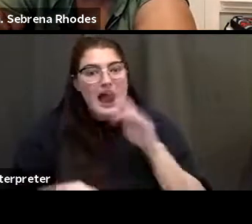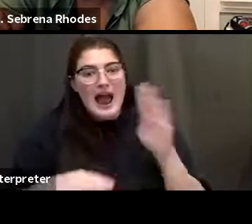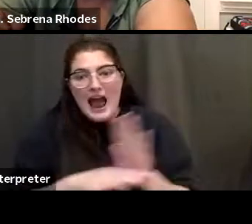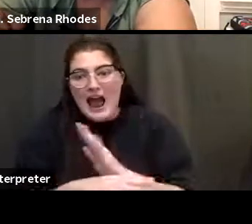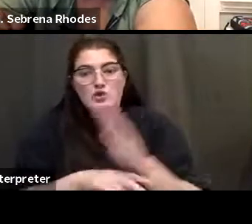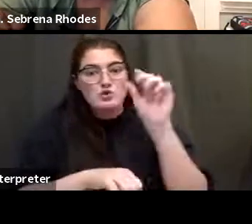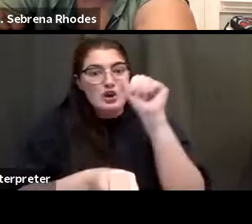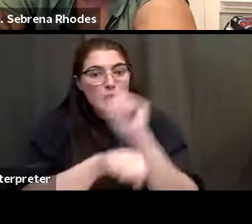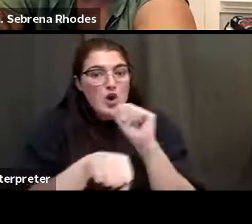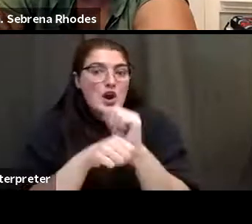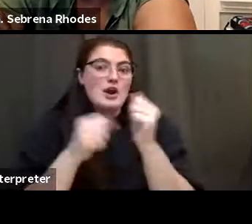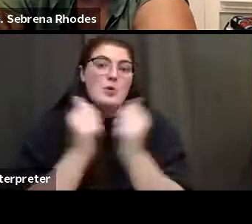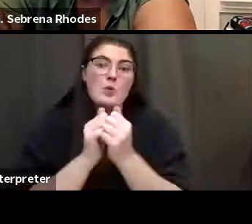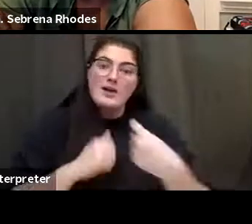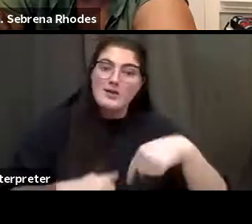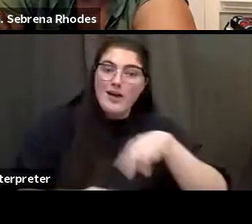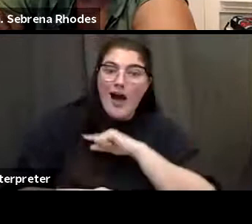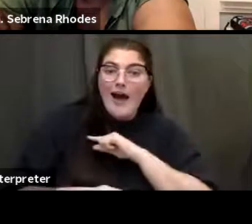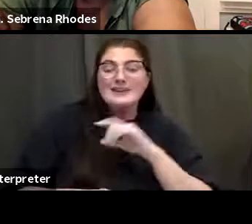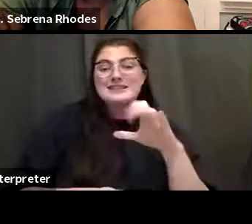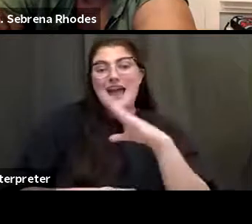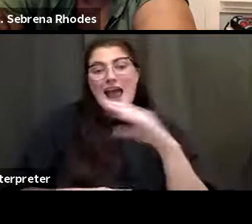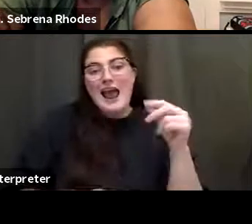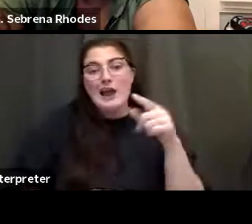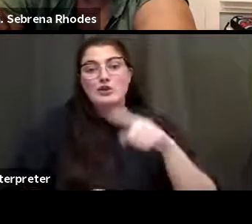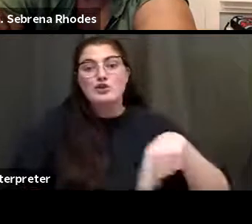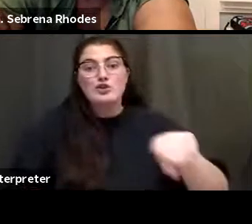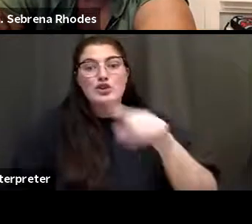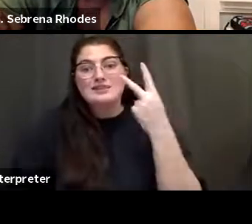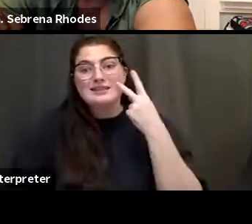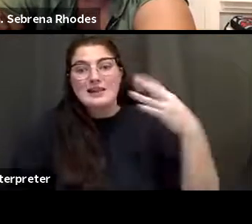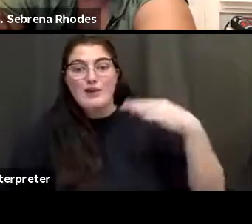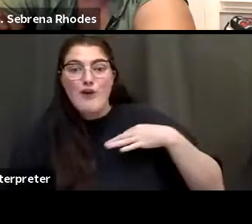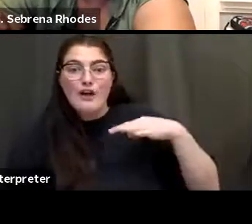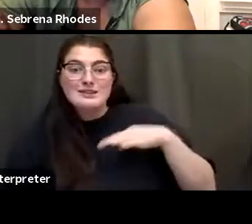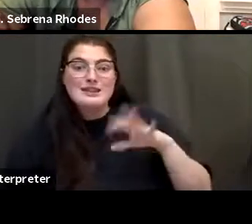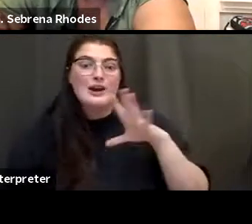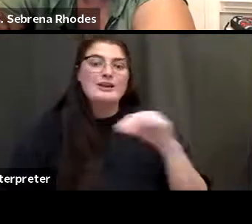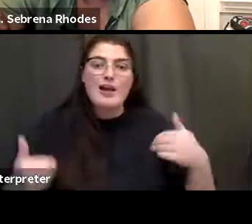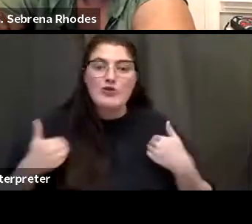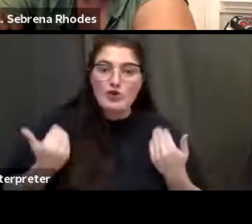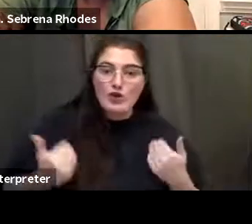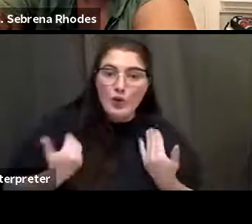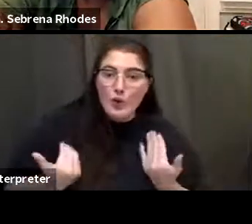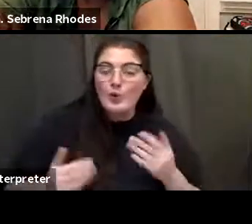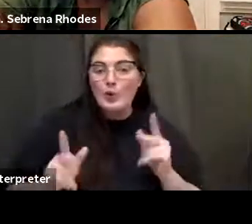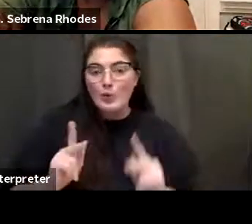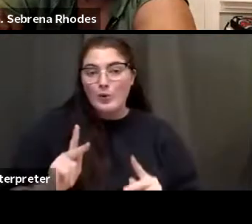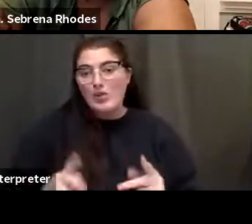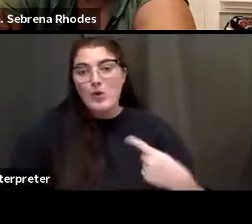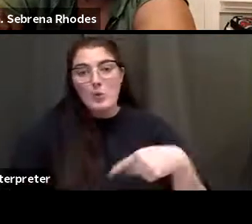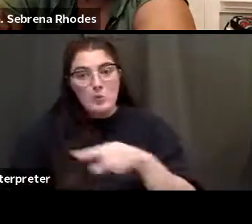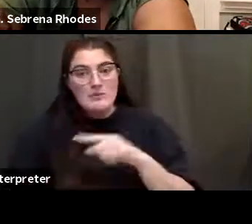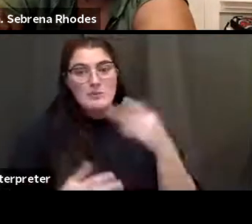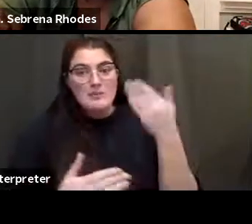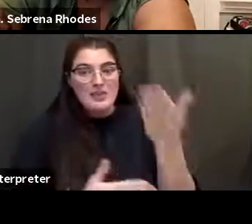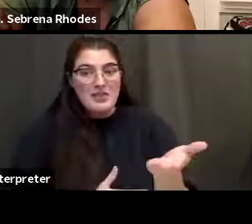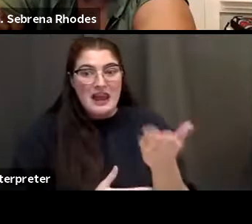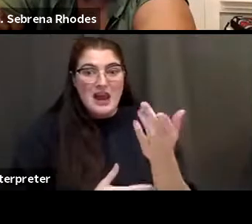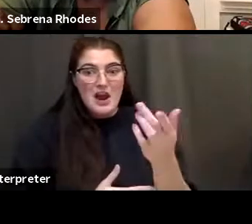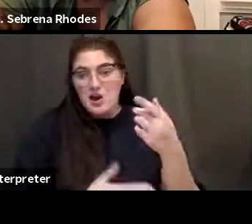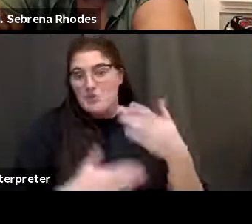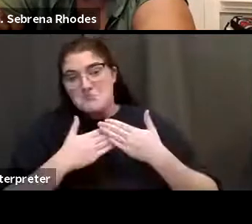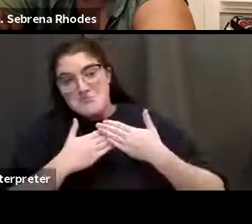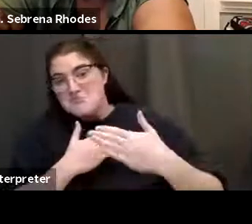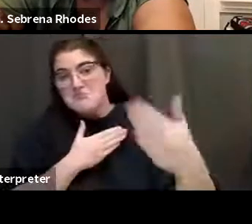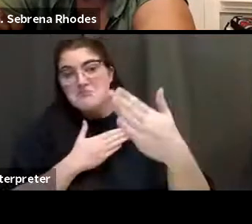working with us, and you'll see the volunteers and the youth. We'll be there, and we'll be there for the long